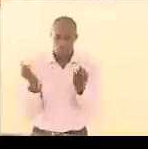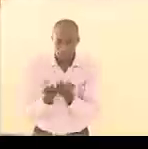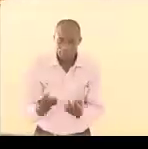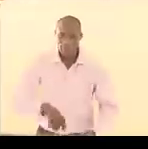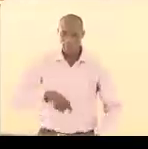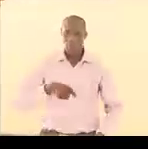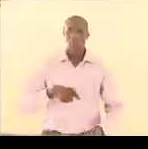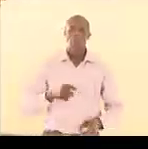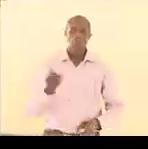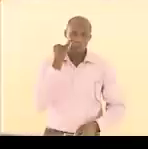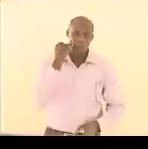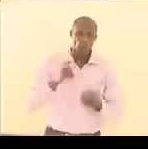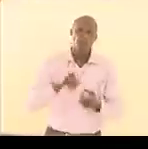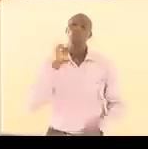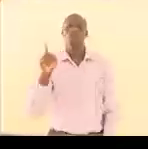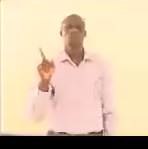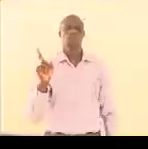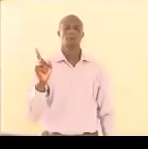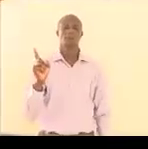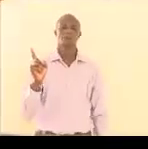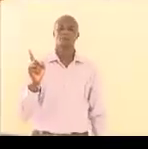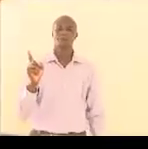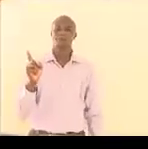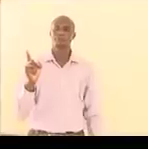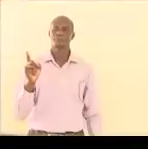and your family life, they are supposed to be one now.